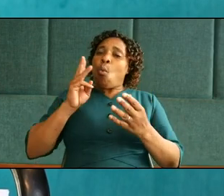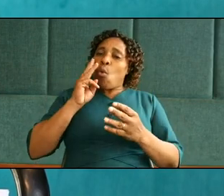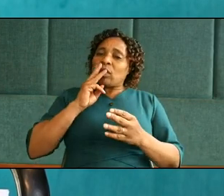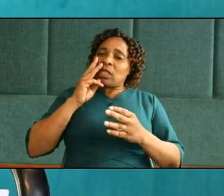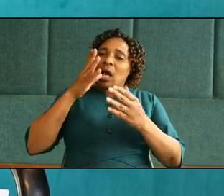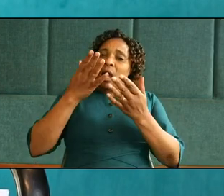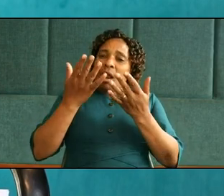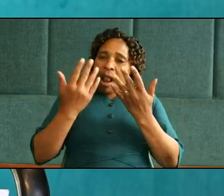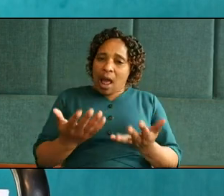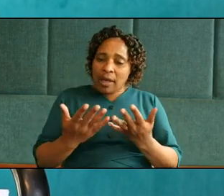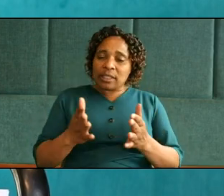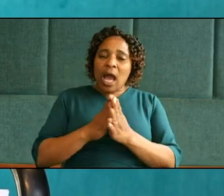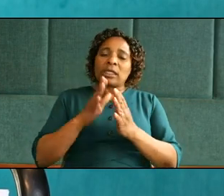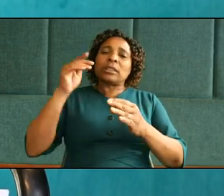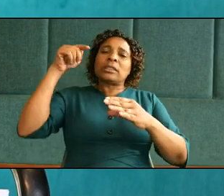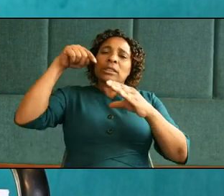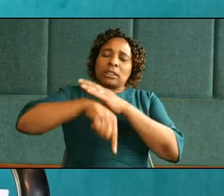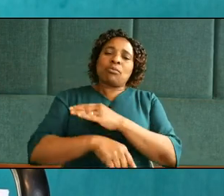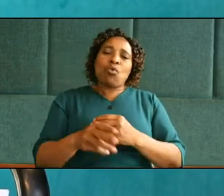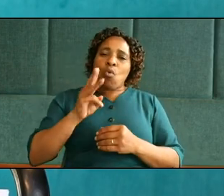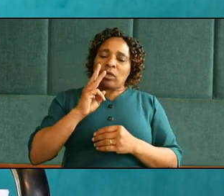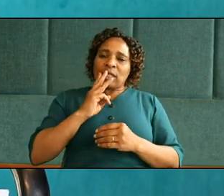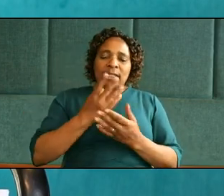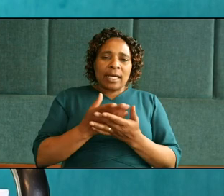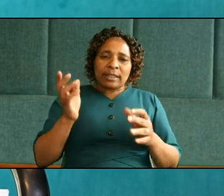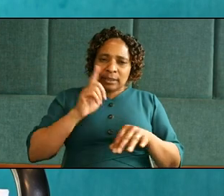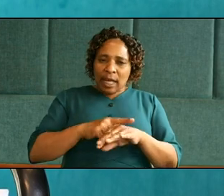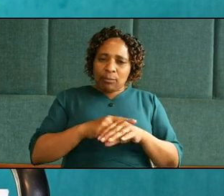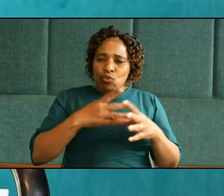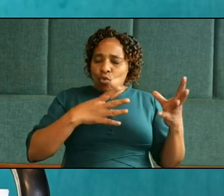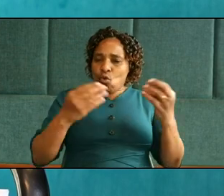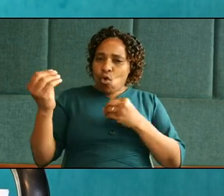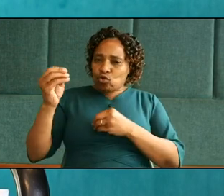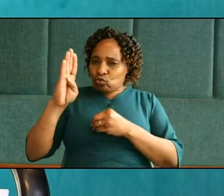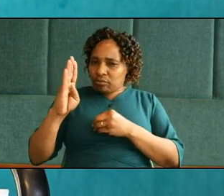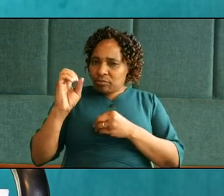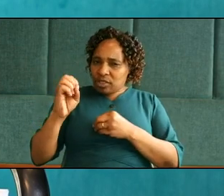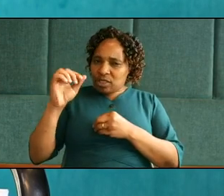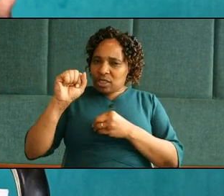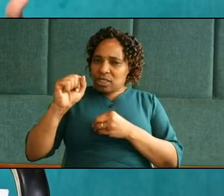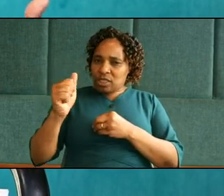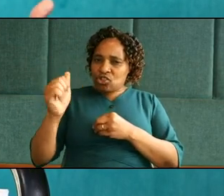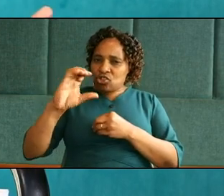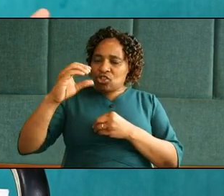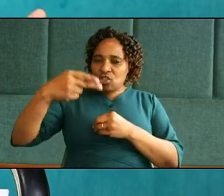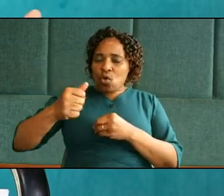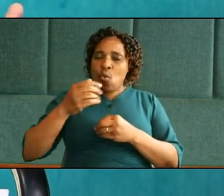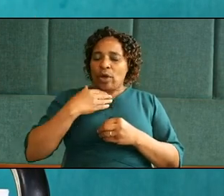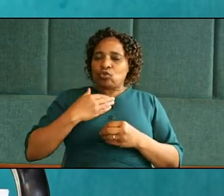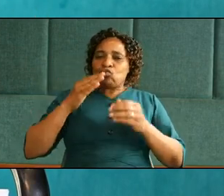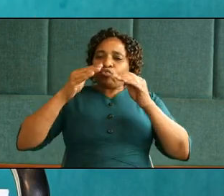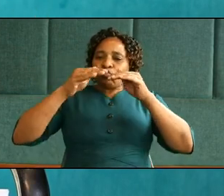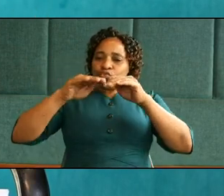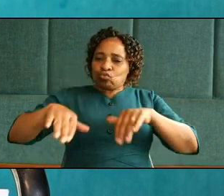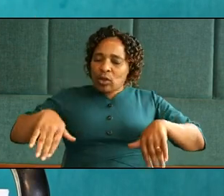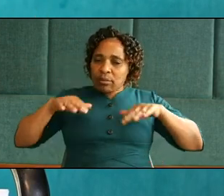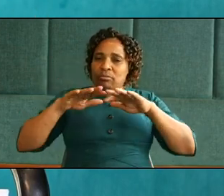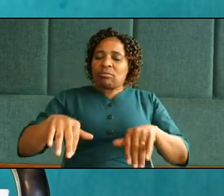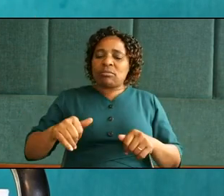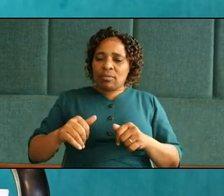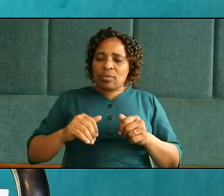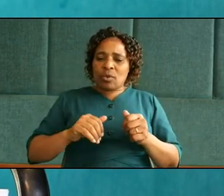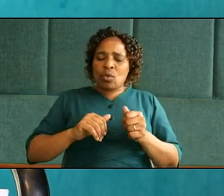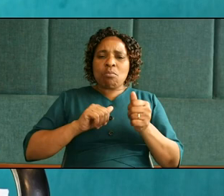waters. And any time, even while you go to the beach, you want to swim, and you cross that line or that kind